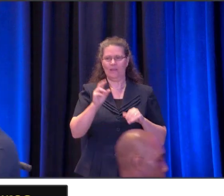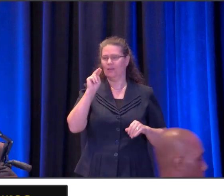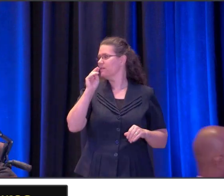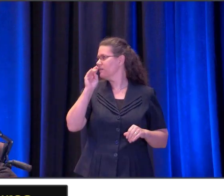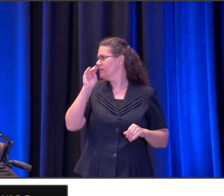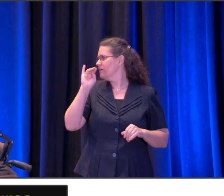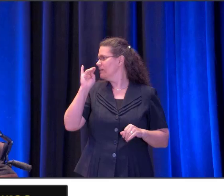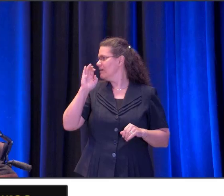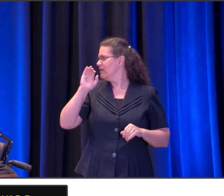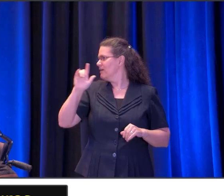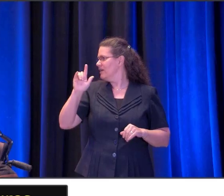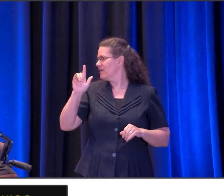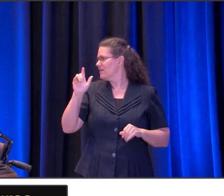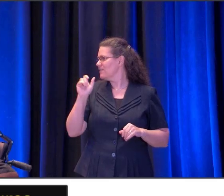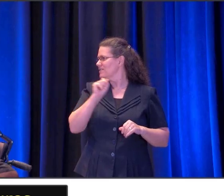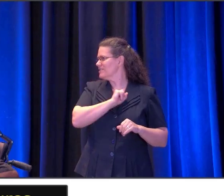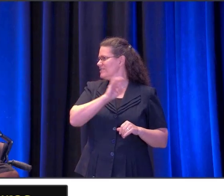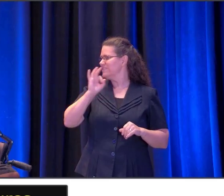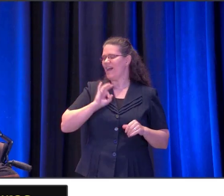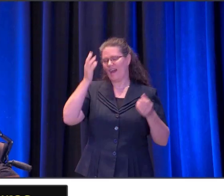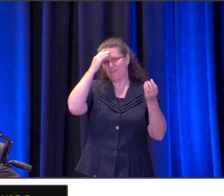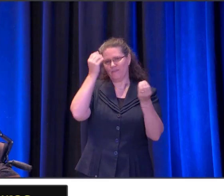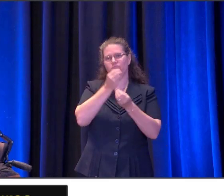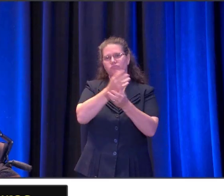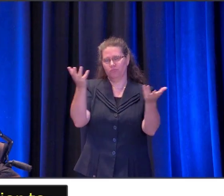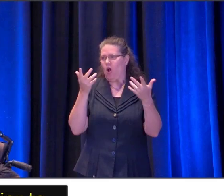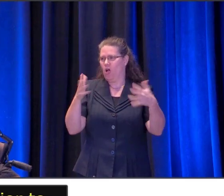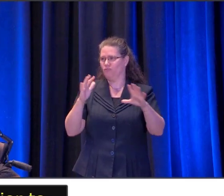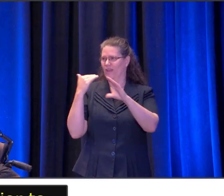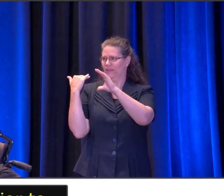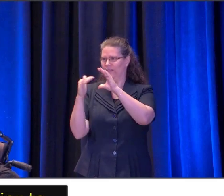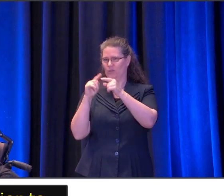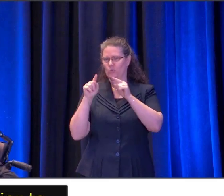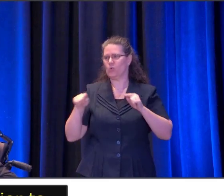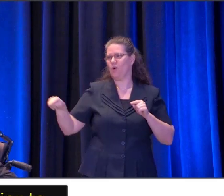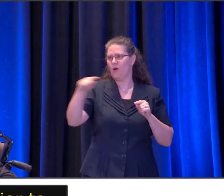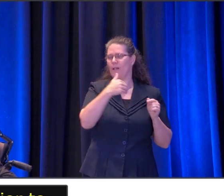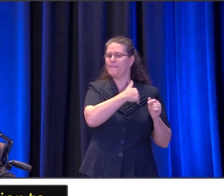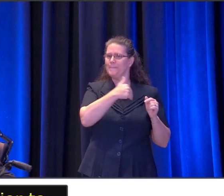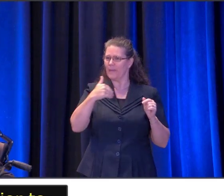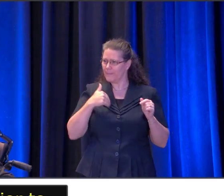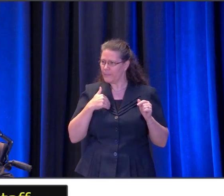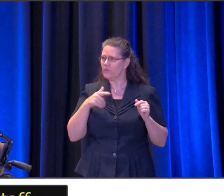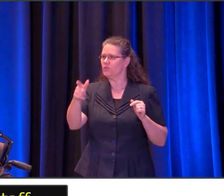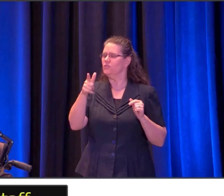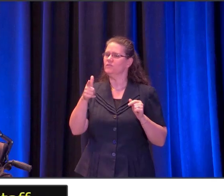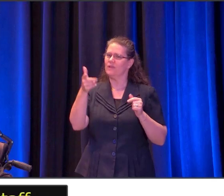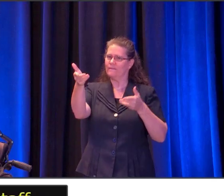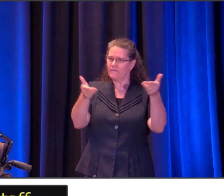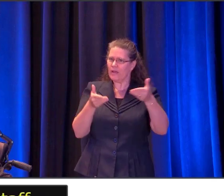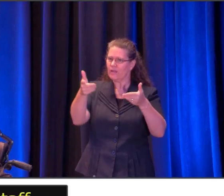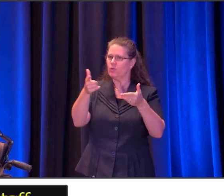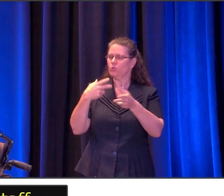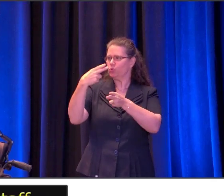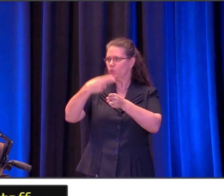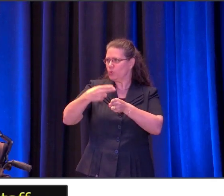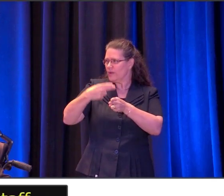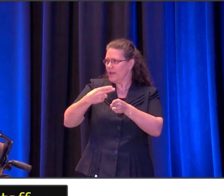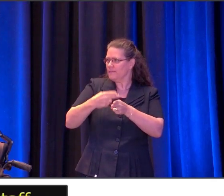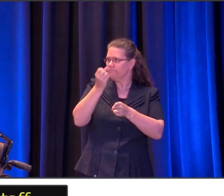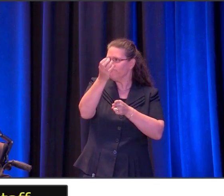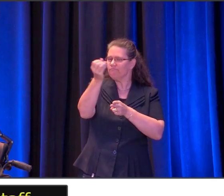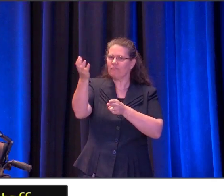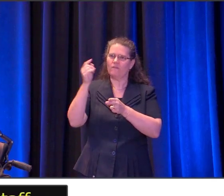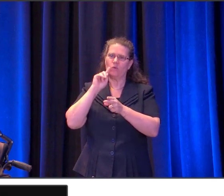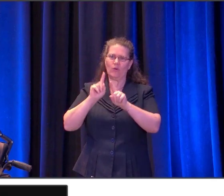will send a notification to all Nickel members inviting them to nominate qualified individuals for